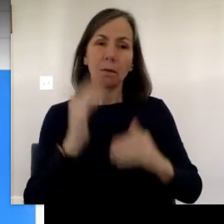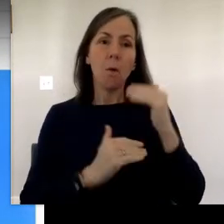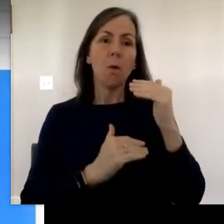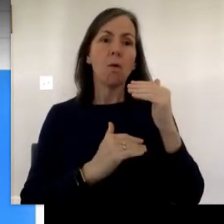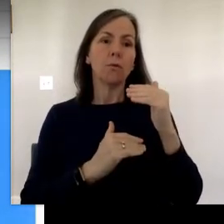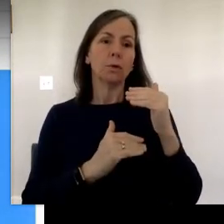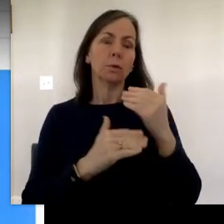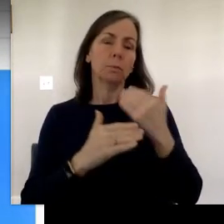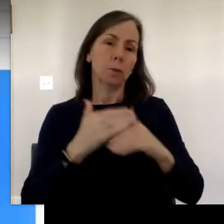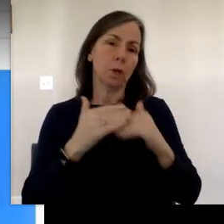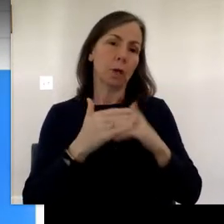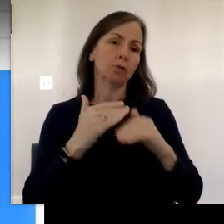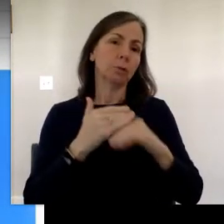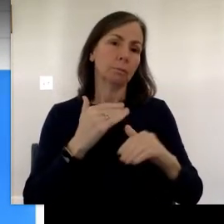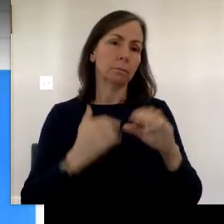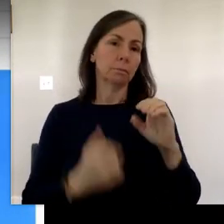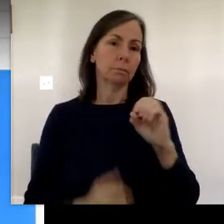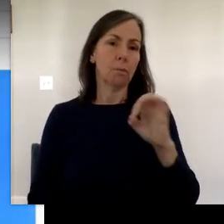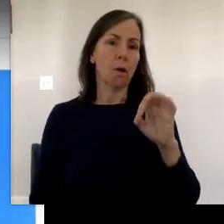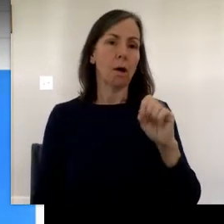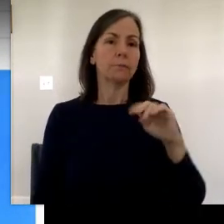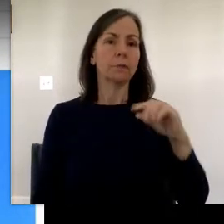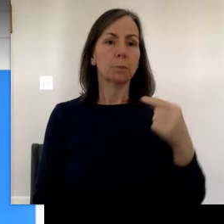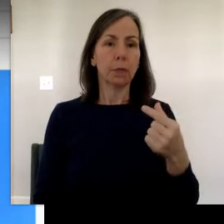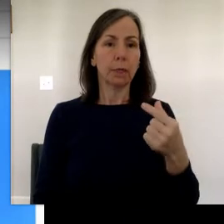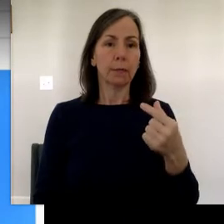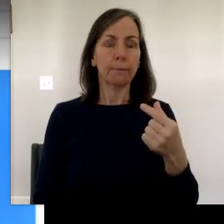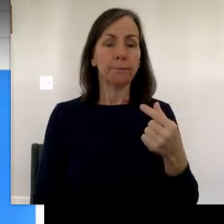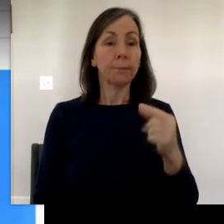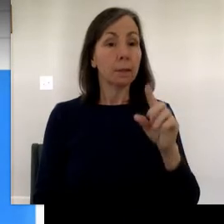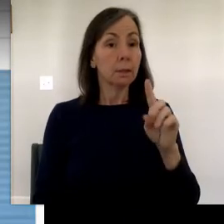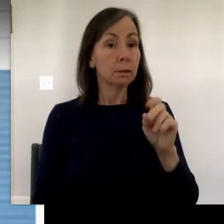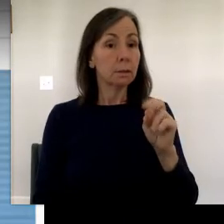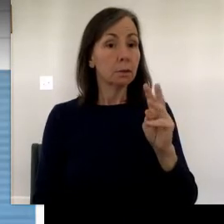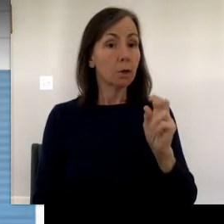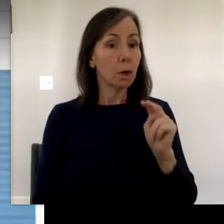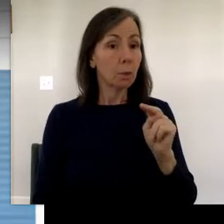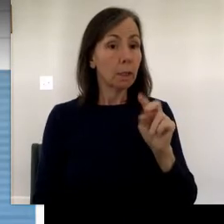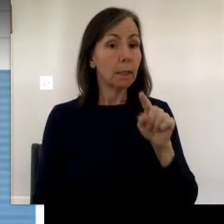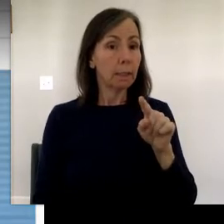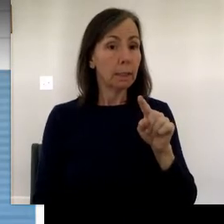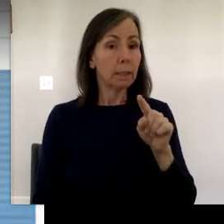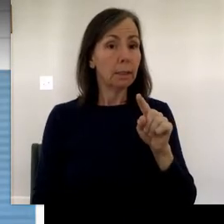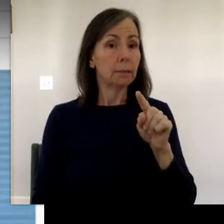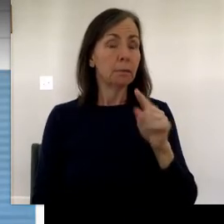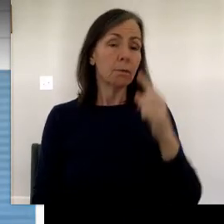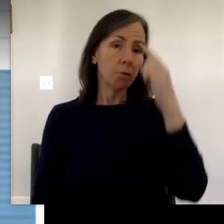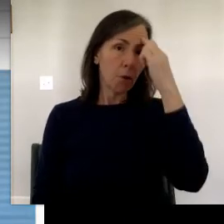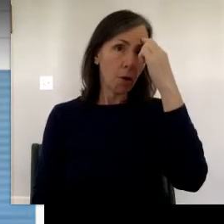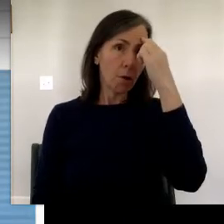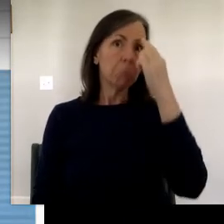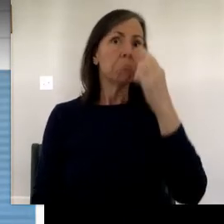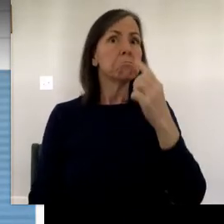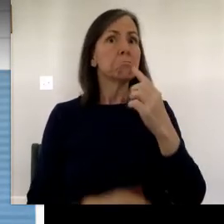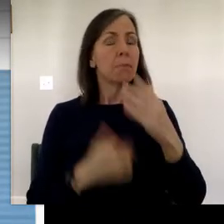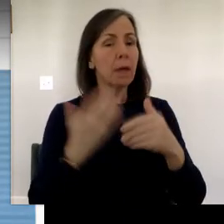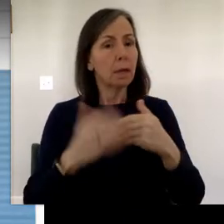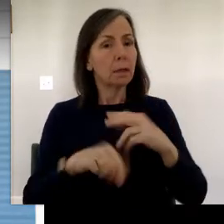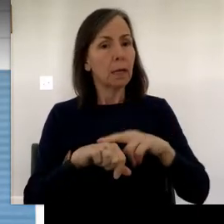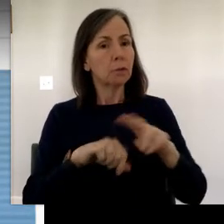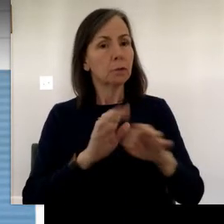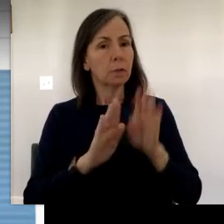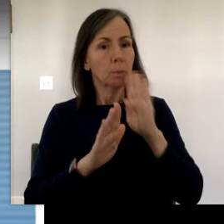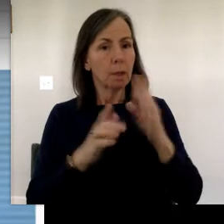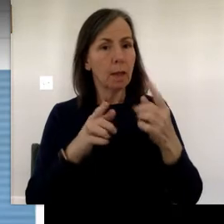Darwin realized that natural selection would operate because individuals in